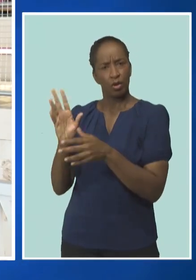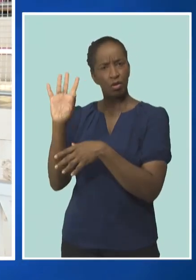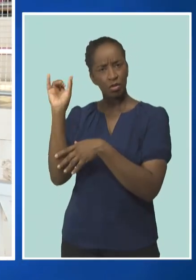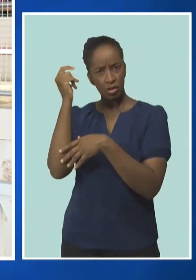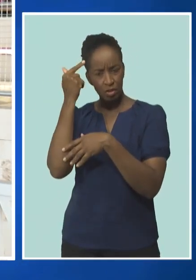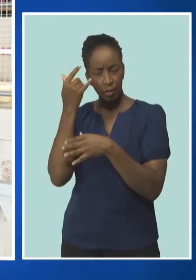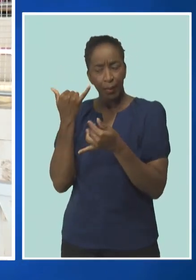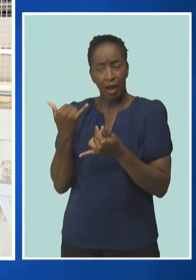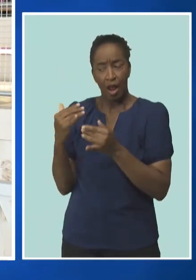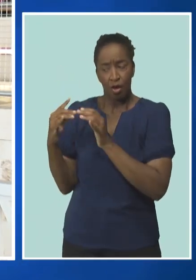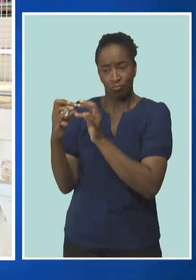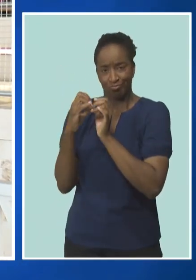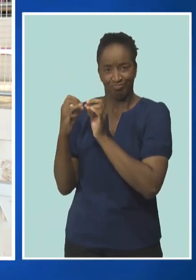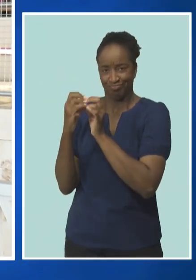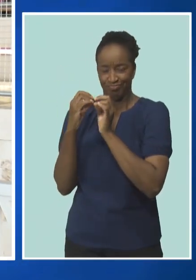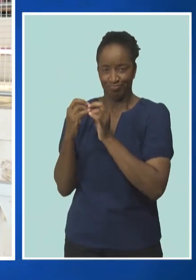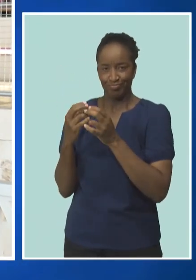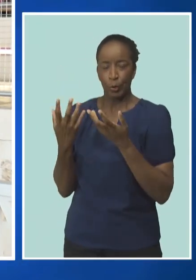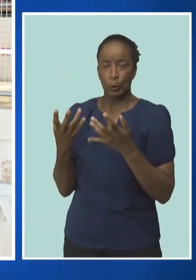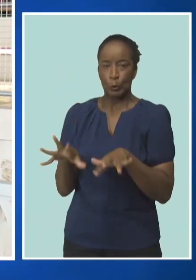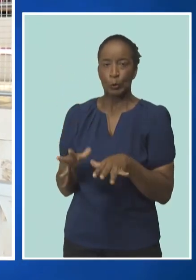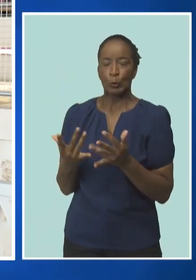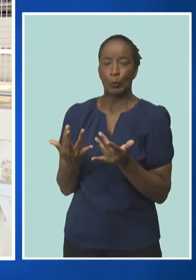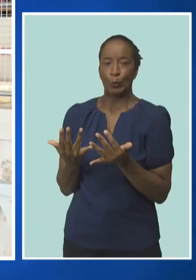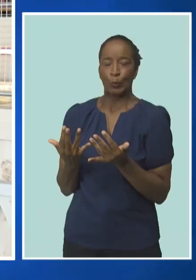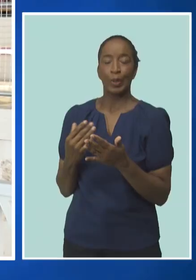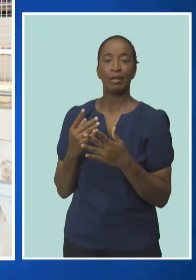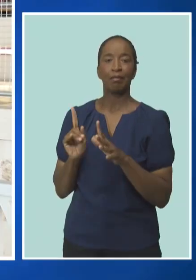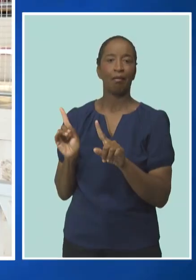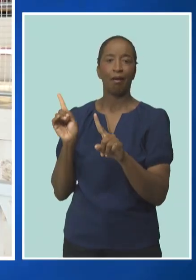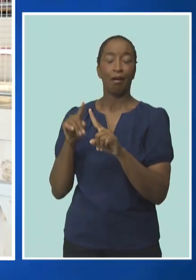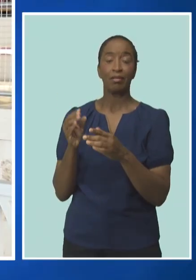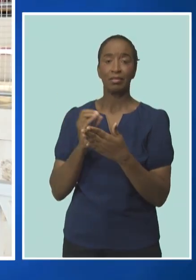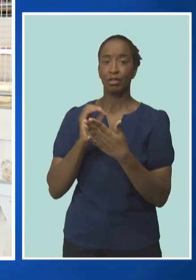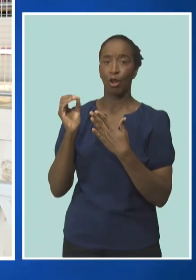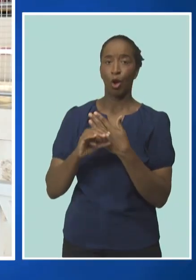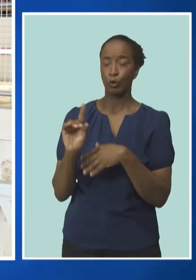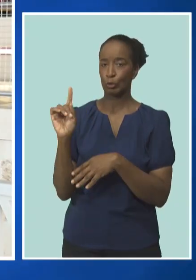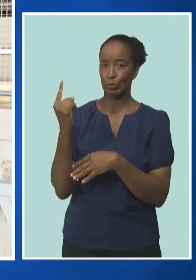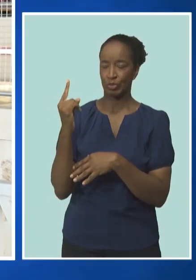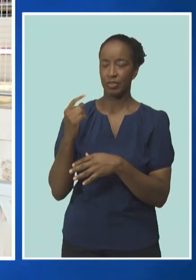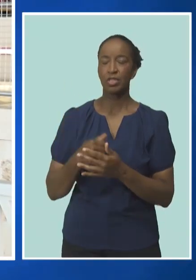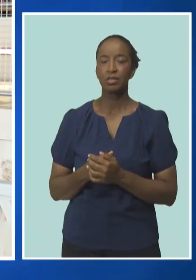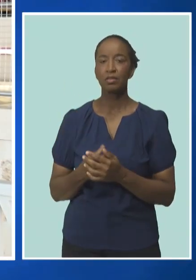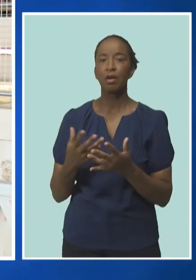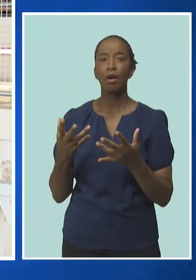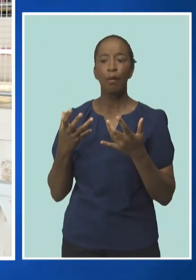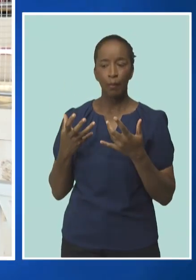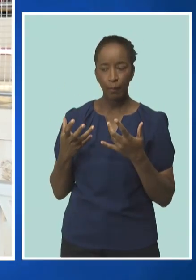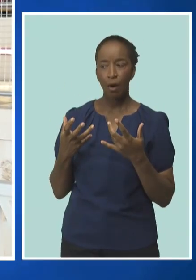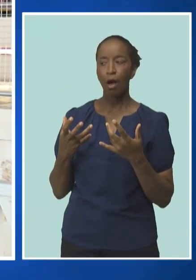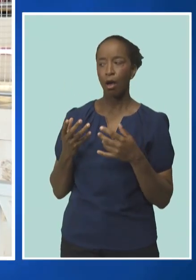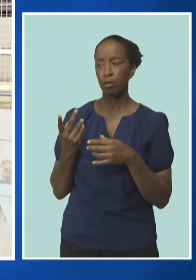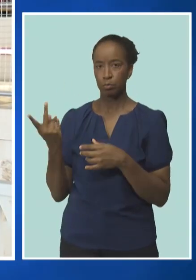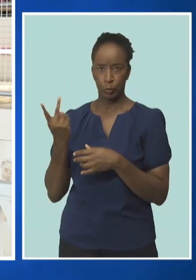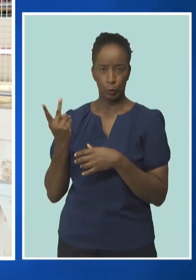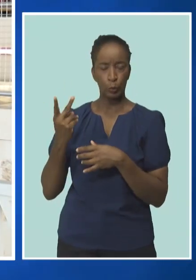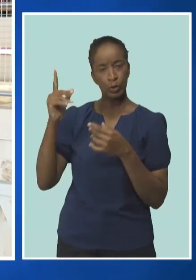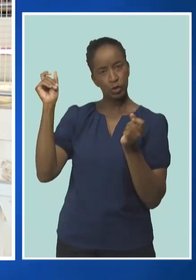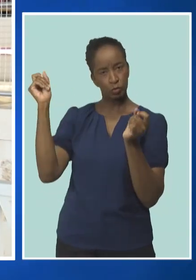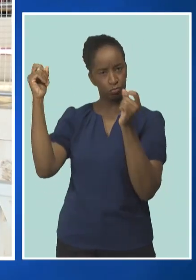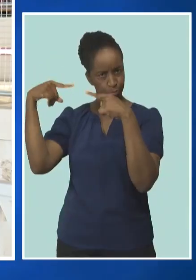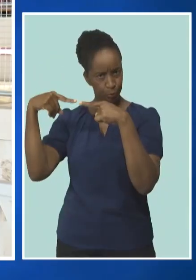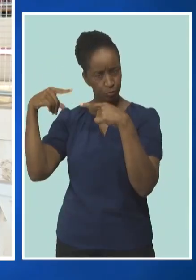dialogue before October 1st, and we stand ready to work on a solution that safeguards both the environment and